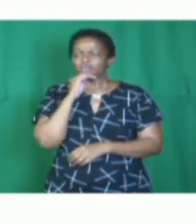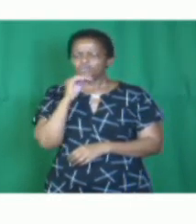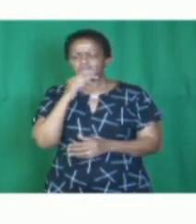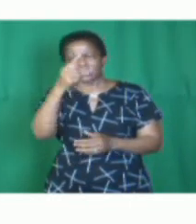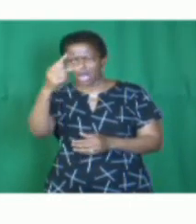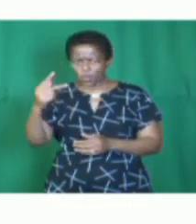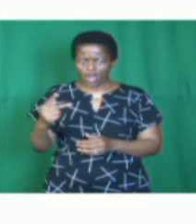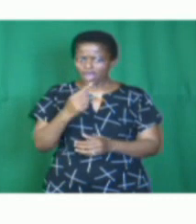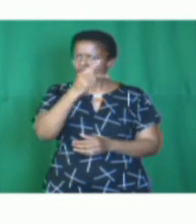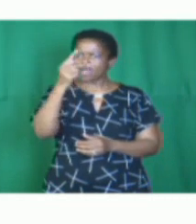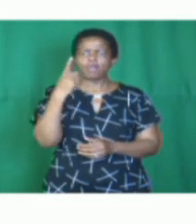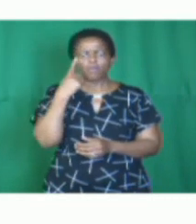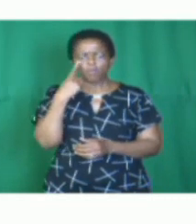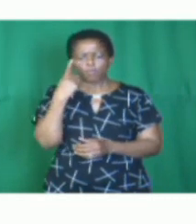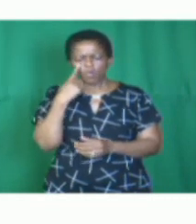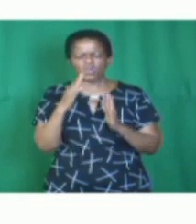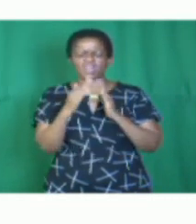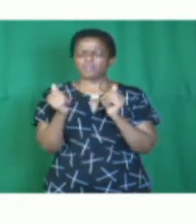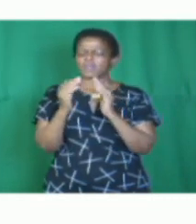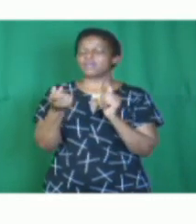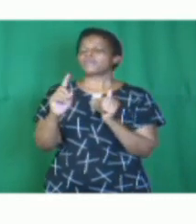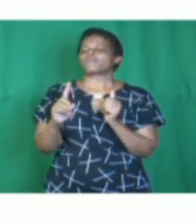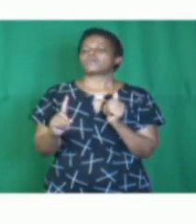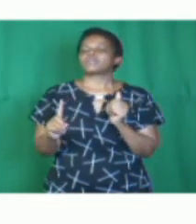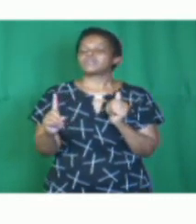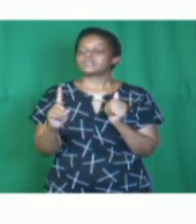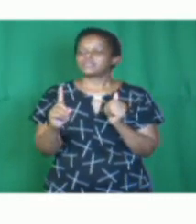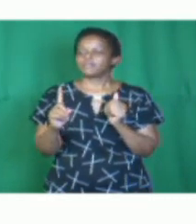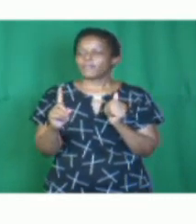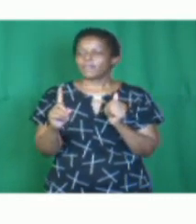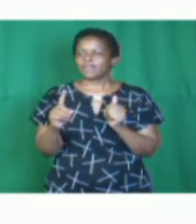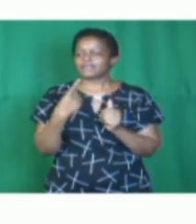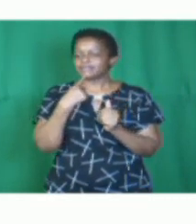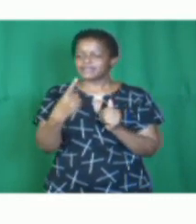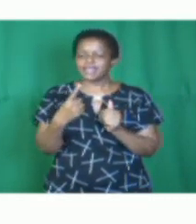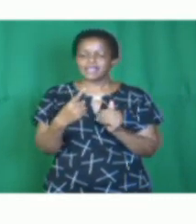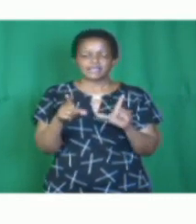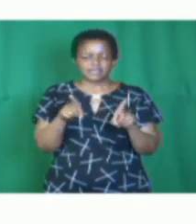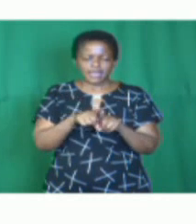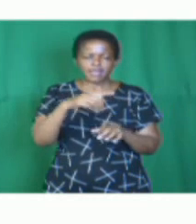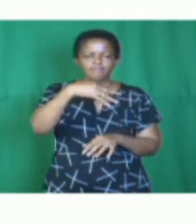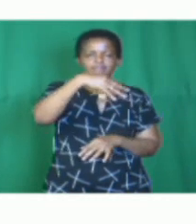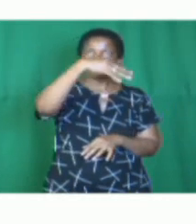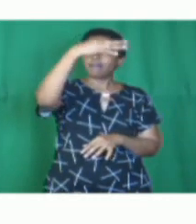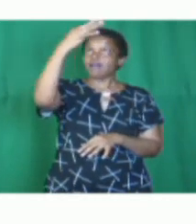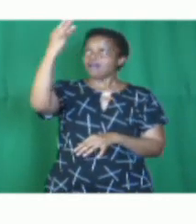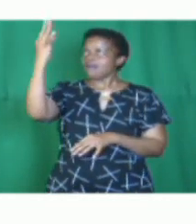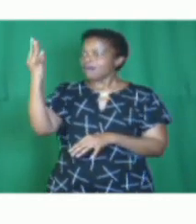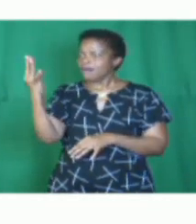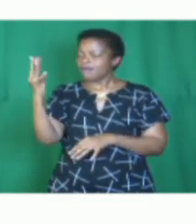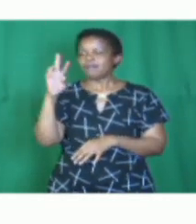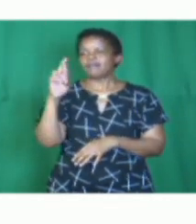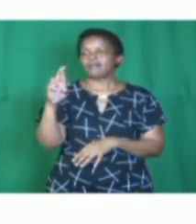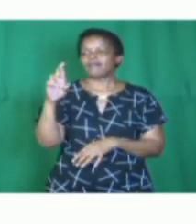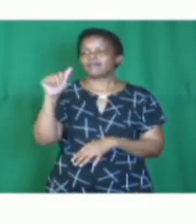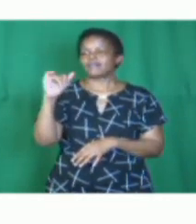created through the use of such language. It is a rainbow. He does not say that it is a color.